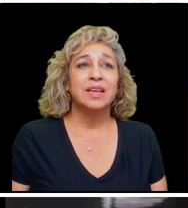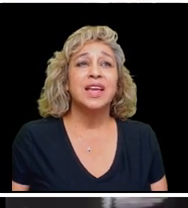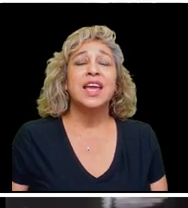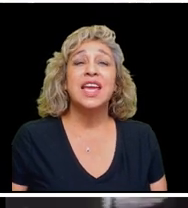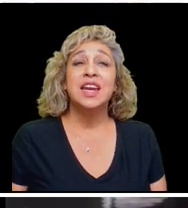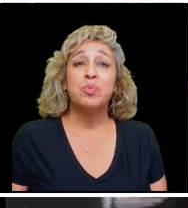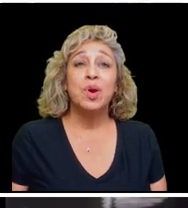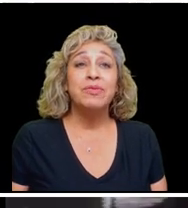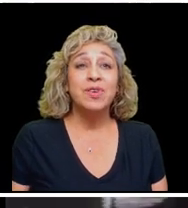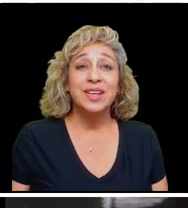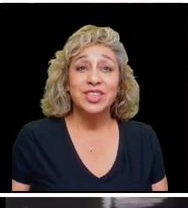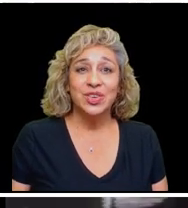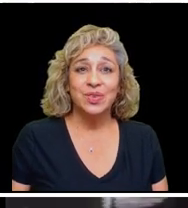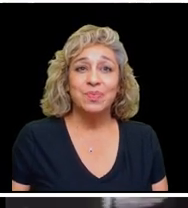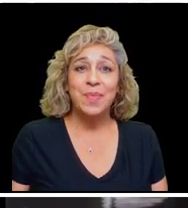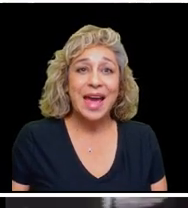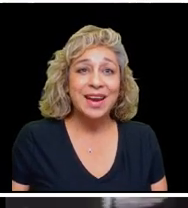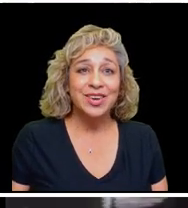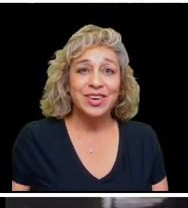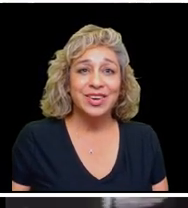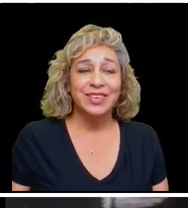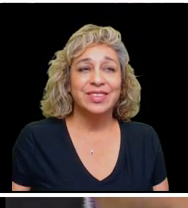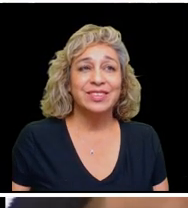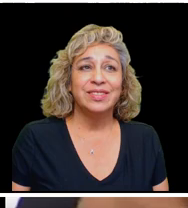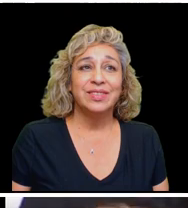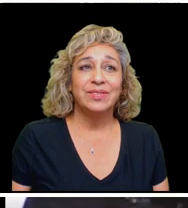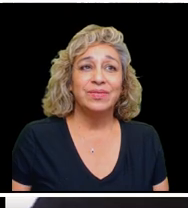in a preferential manner